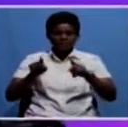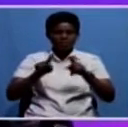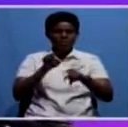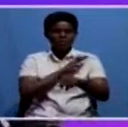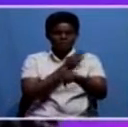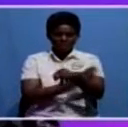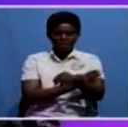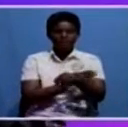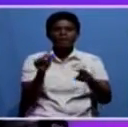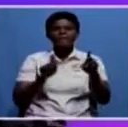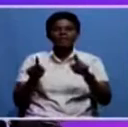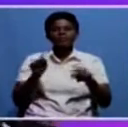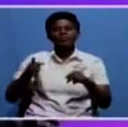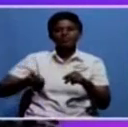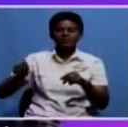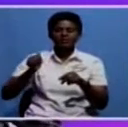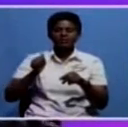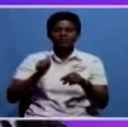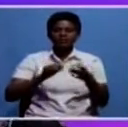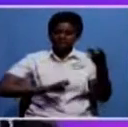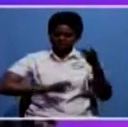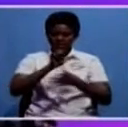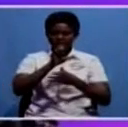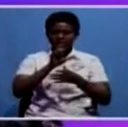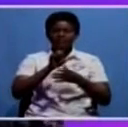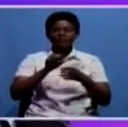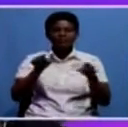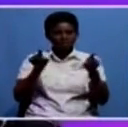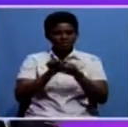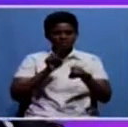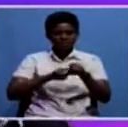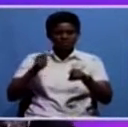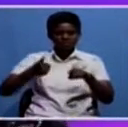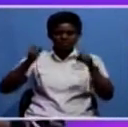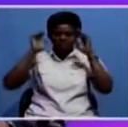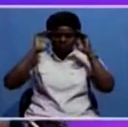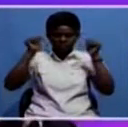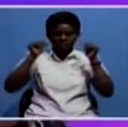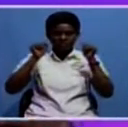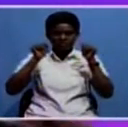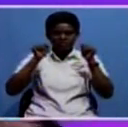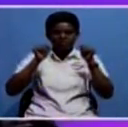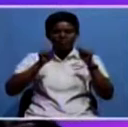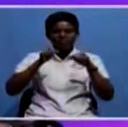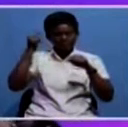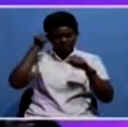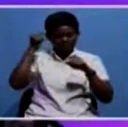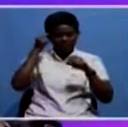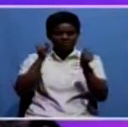given that power by the people. And in that executive, the head is the president. And the president and government, there's a